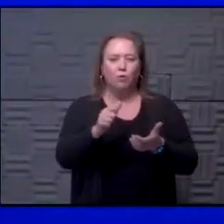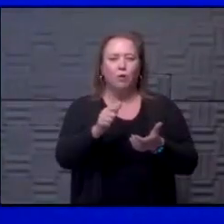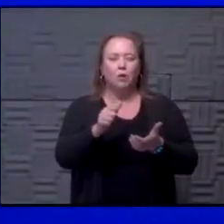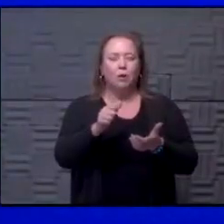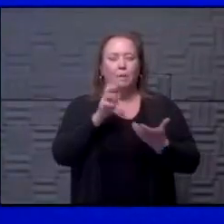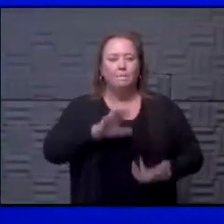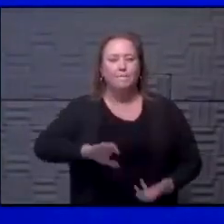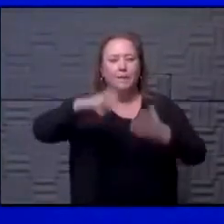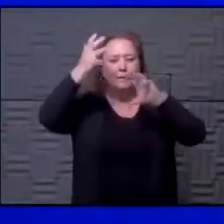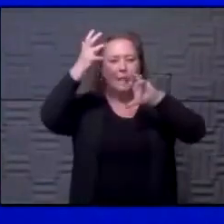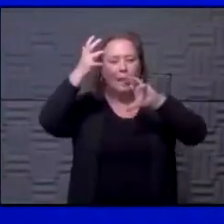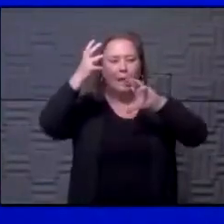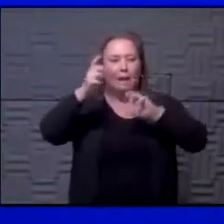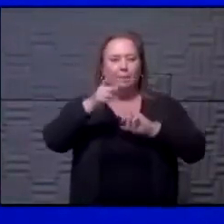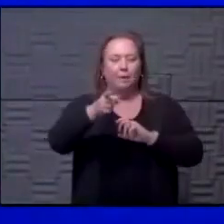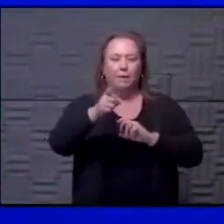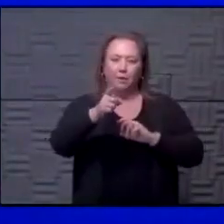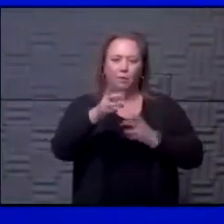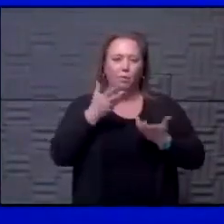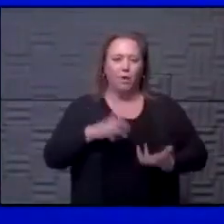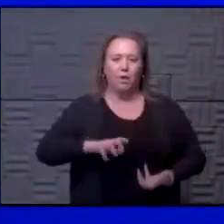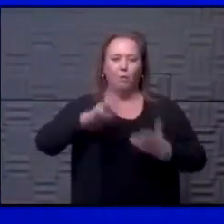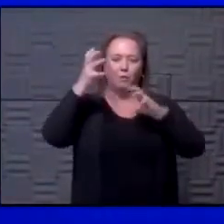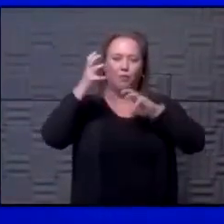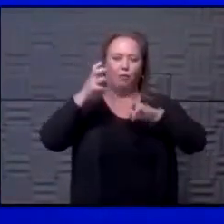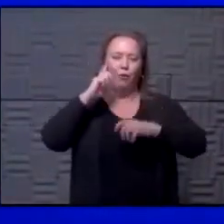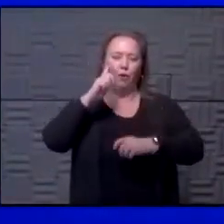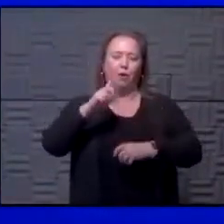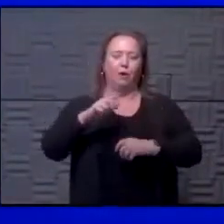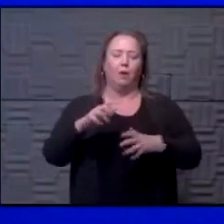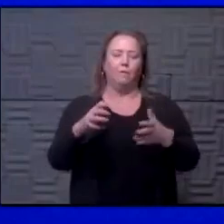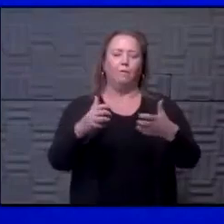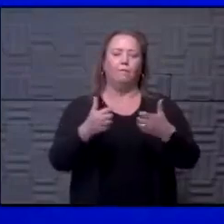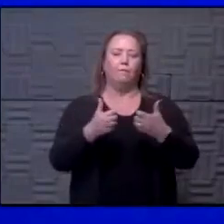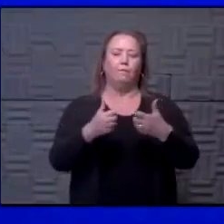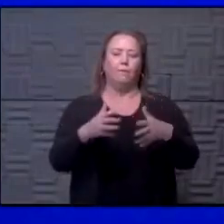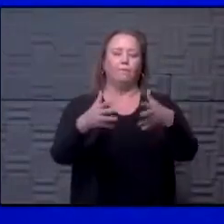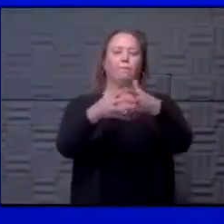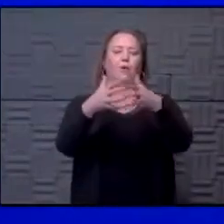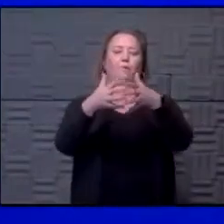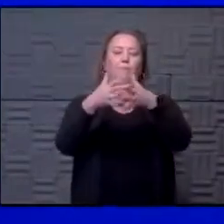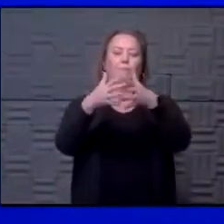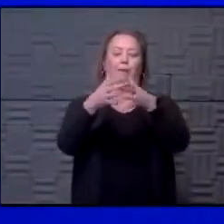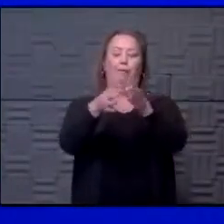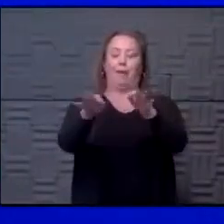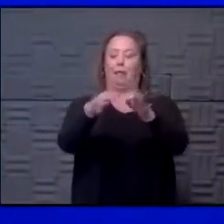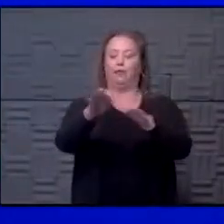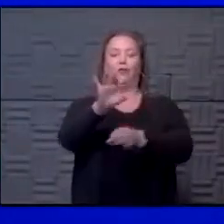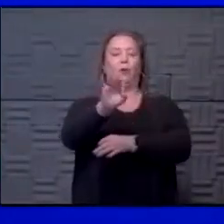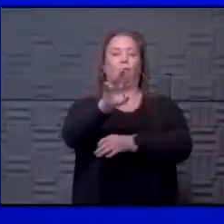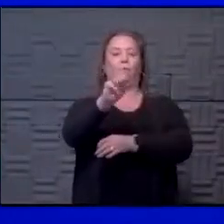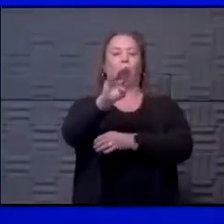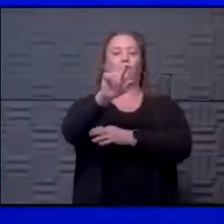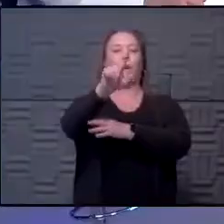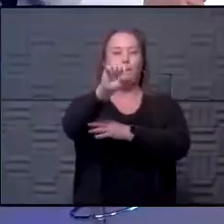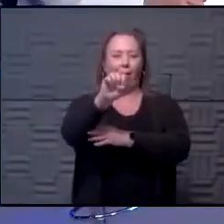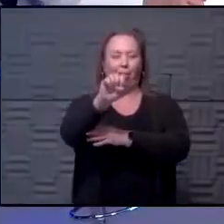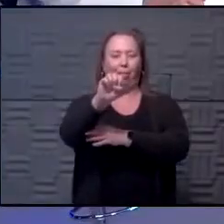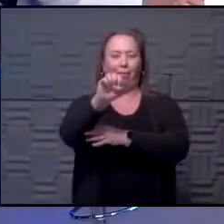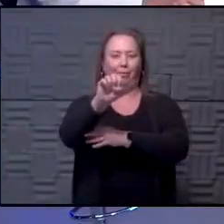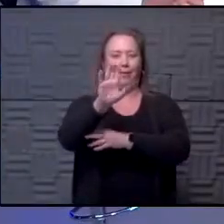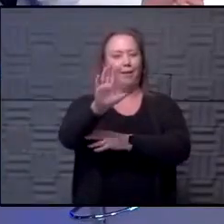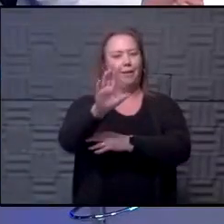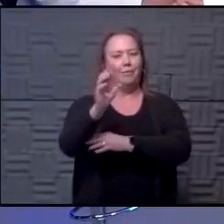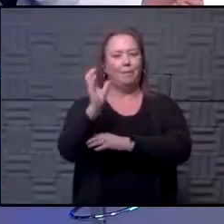at the 10-yard line. And I mean the opposition 10-yard lines. We are driving for another score. We can get it done. And to your point,